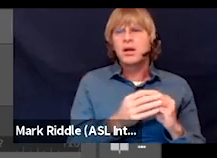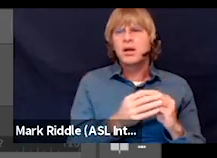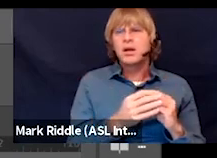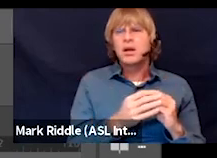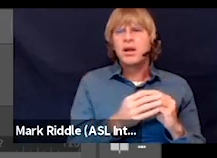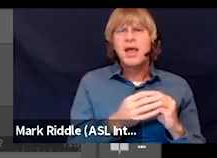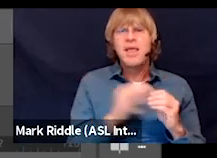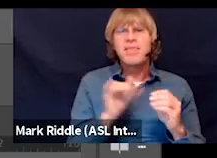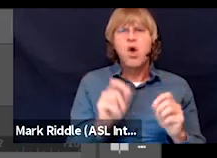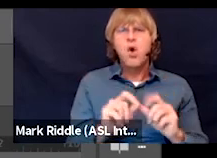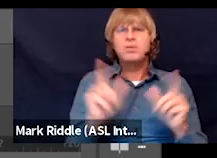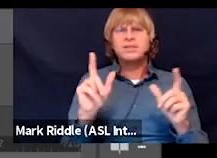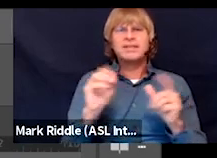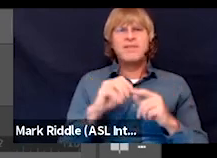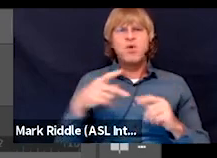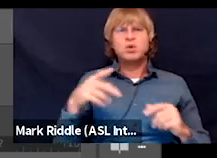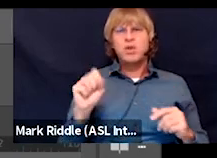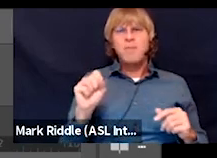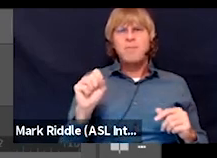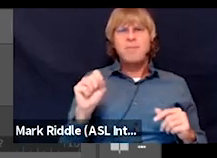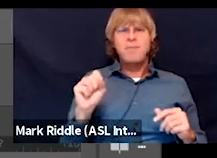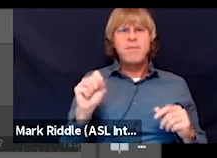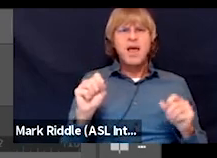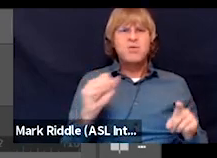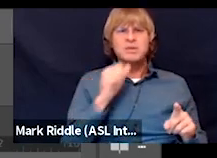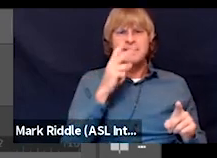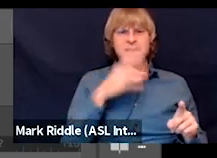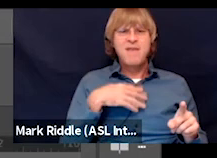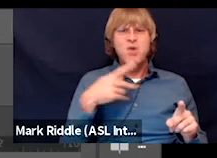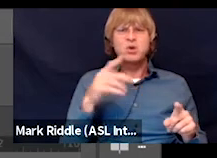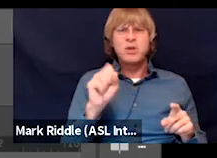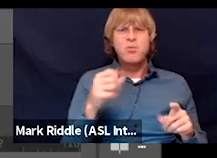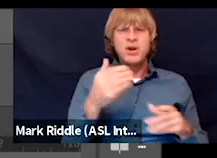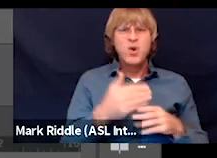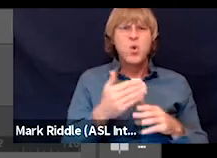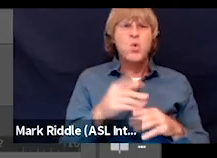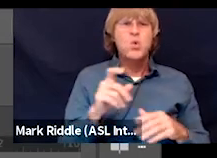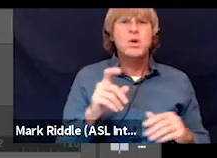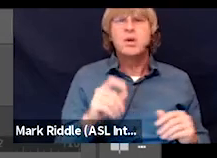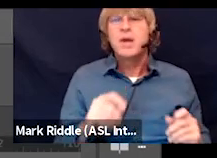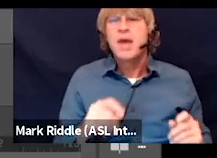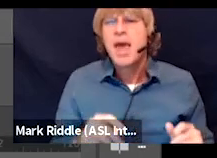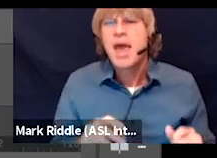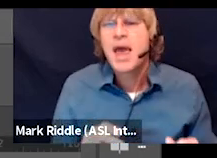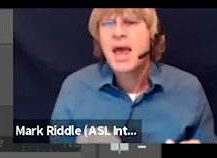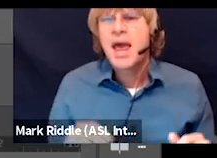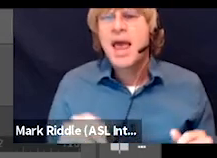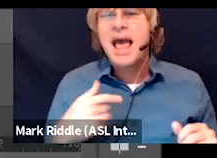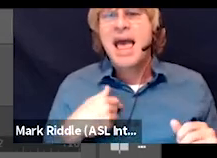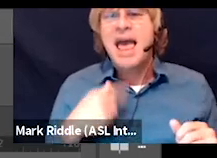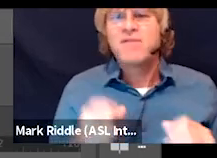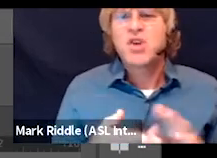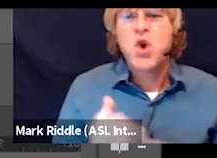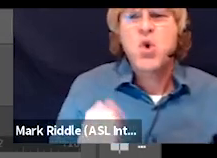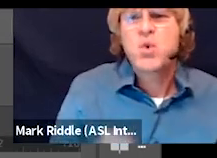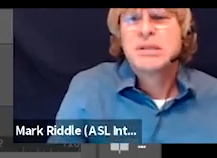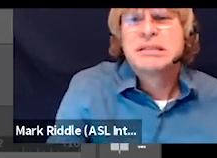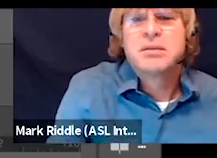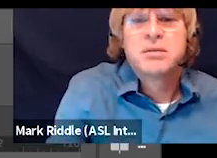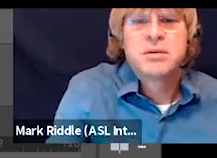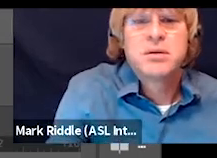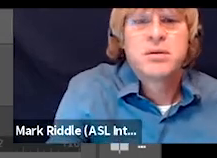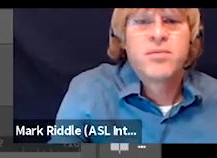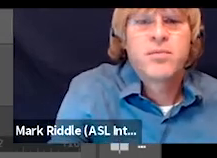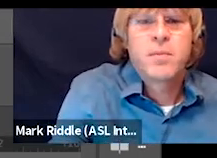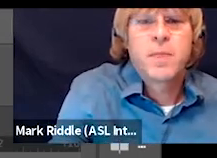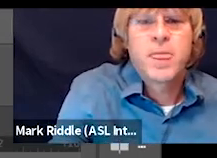and it opens it in Photoshop. I don't know, you don't see my Photoshop window, or do you? Nope, okay. That's the problem, sharing